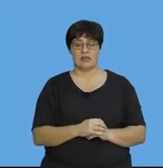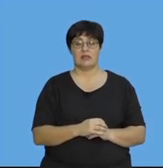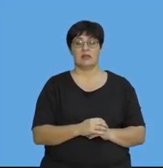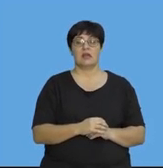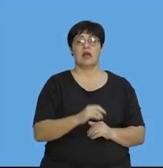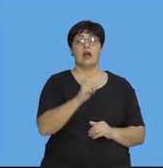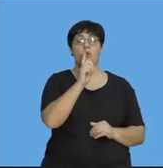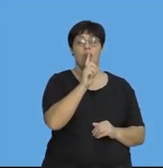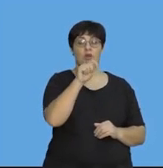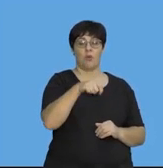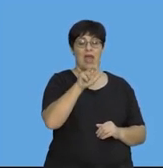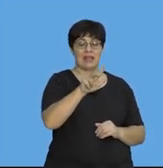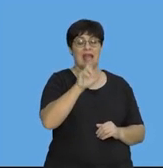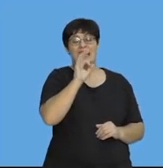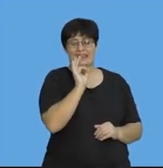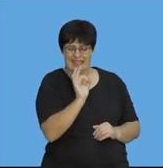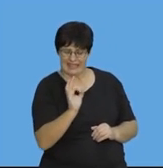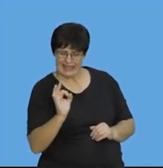it's actually